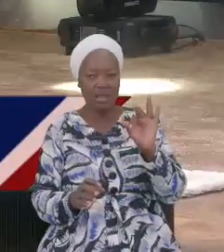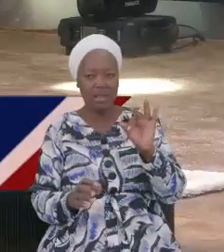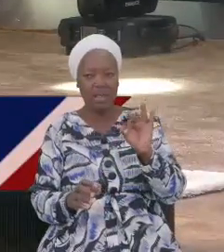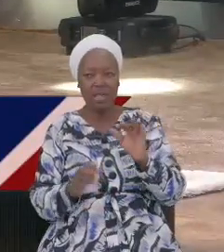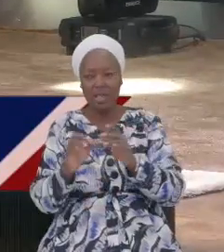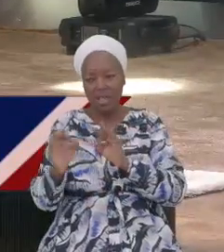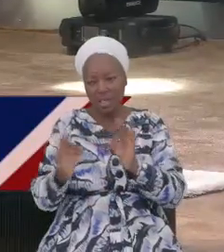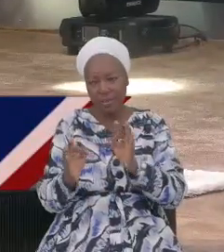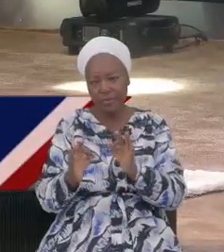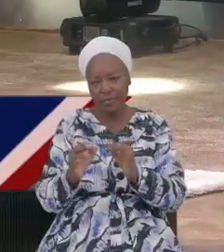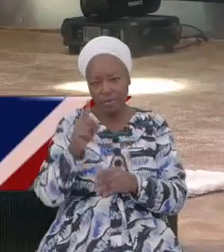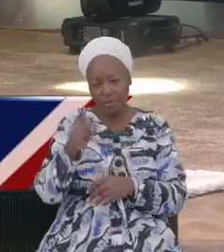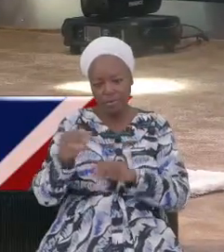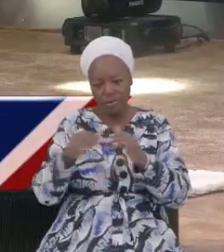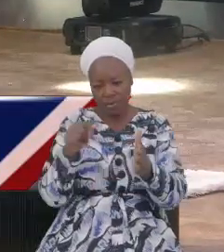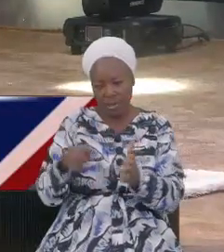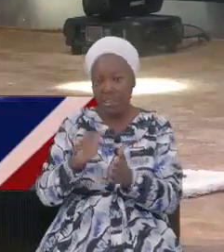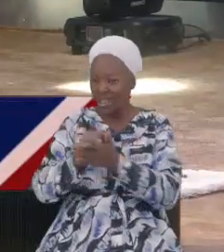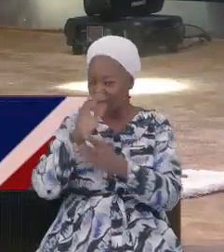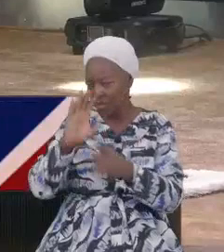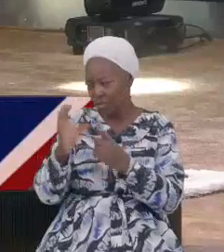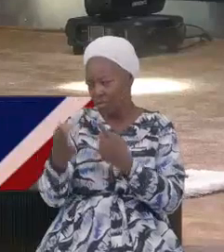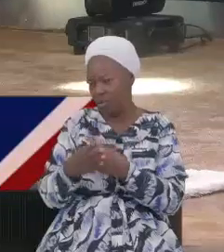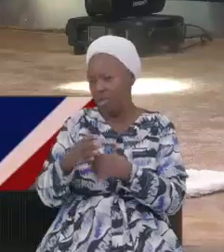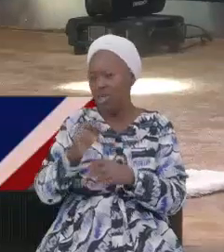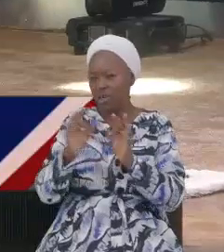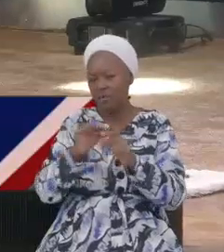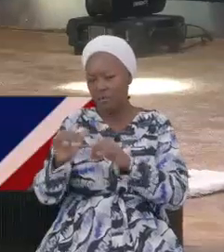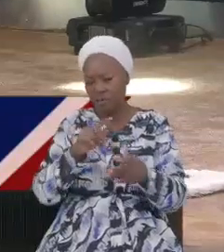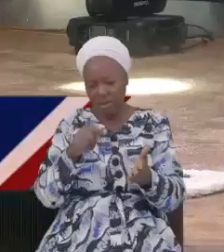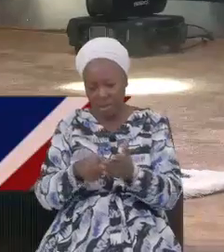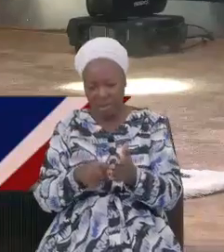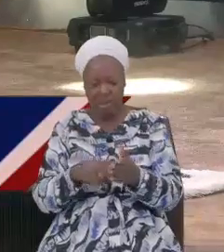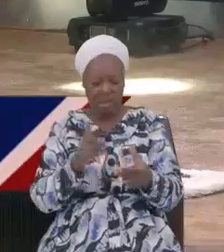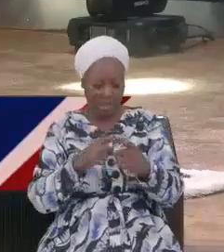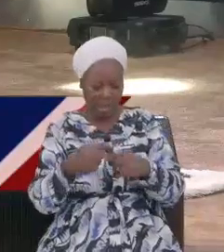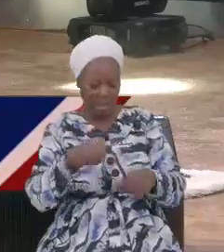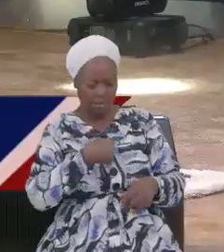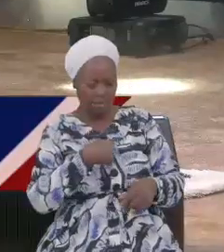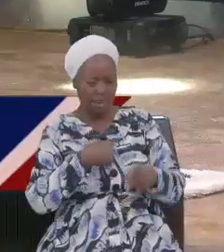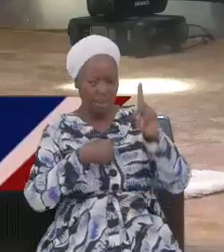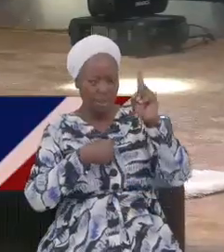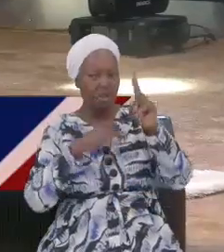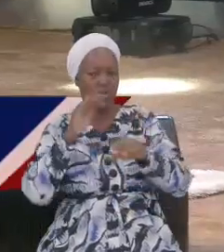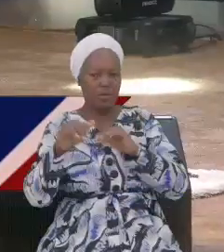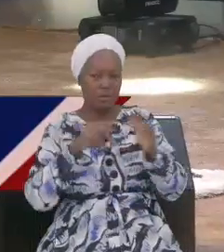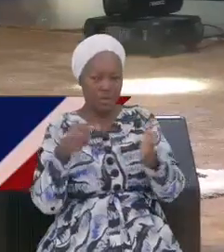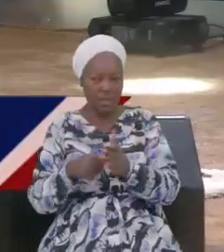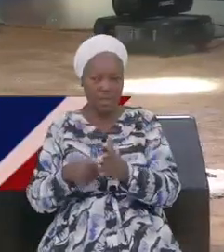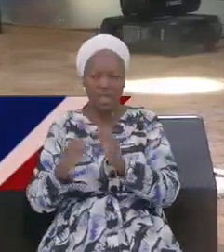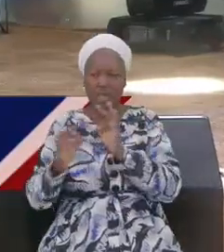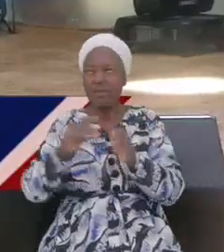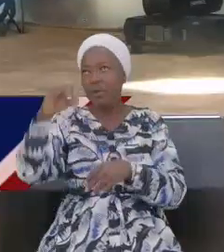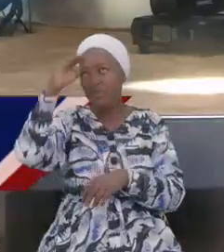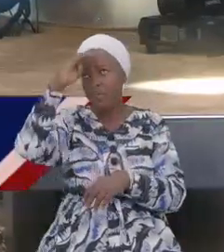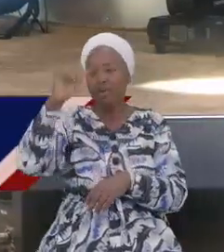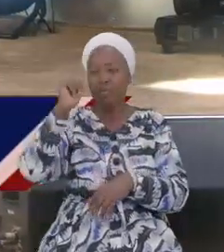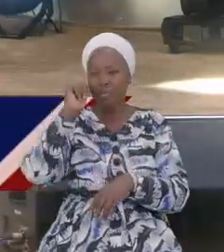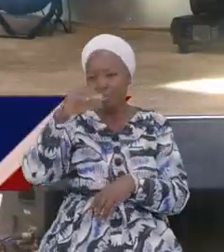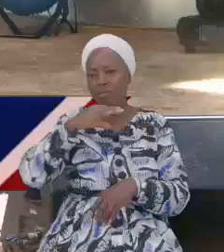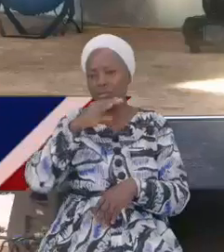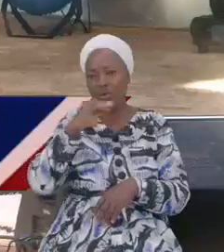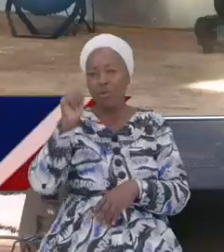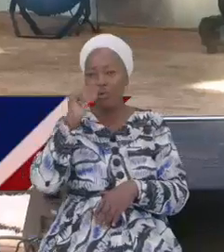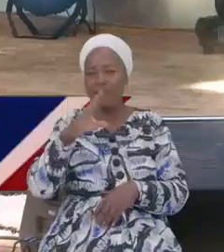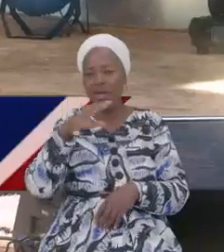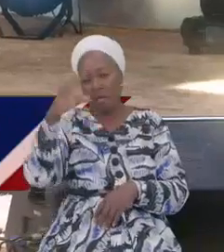do this, then I will do that. If the man, the woman, the boy, the girl, if